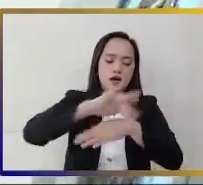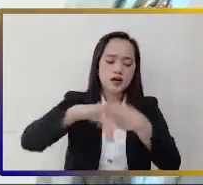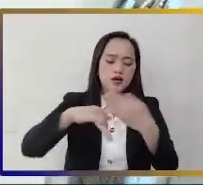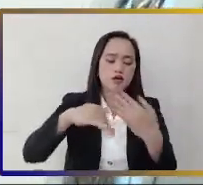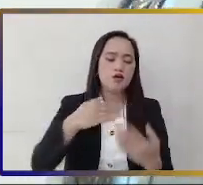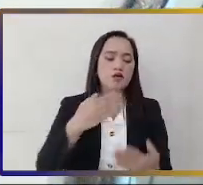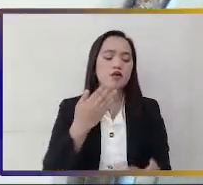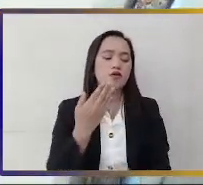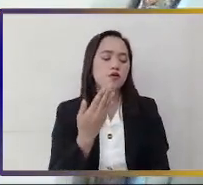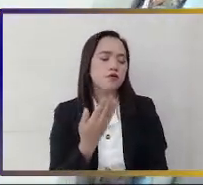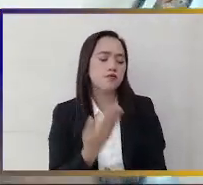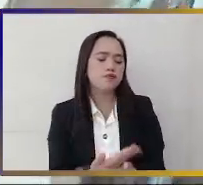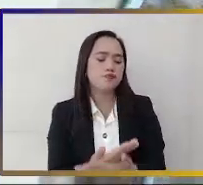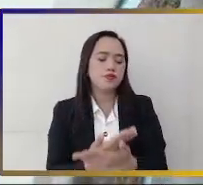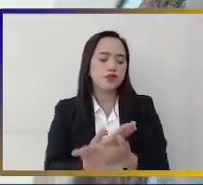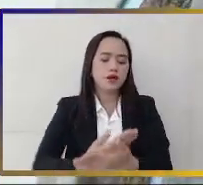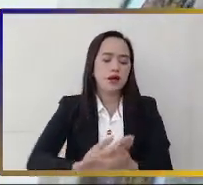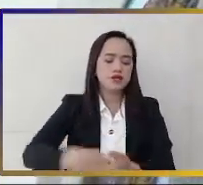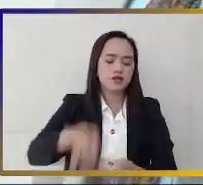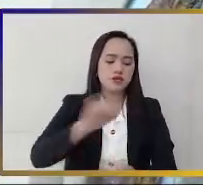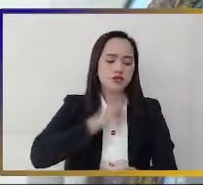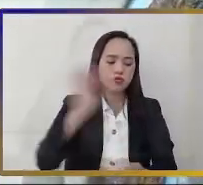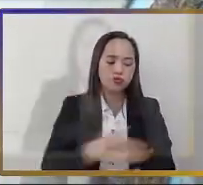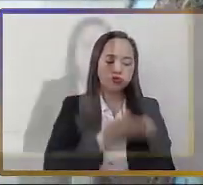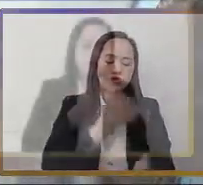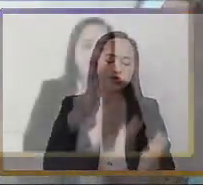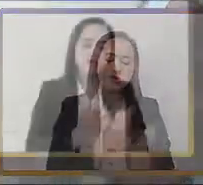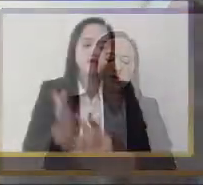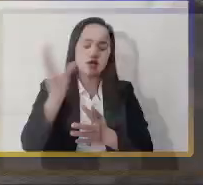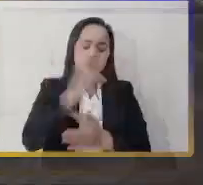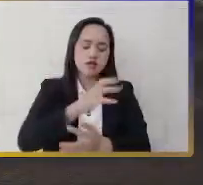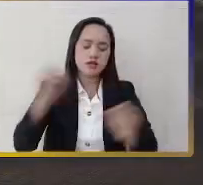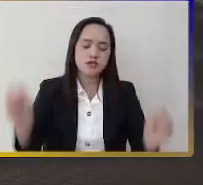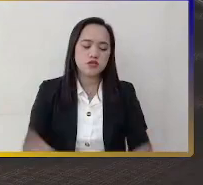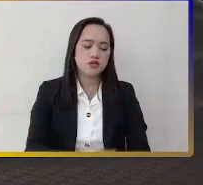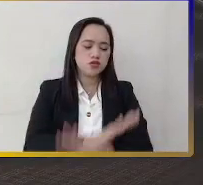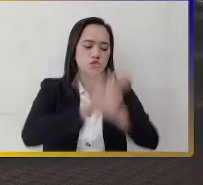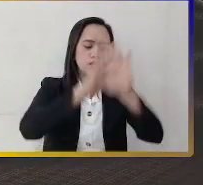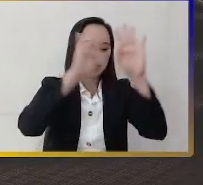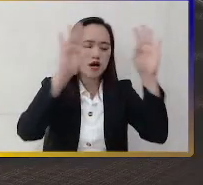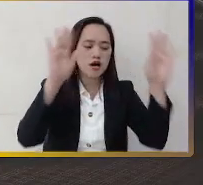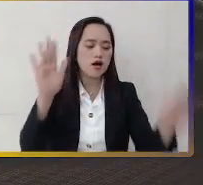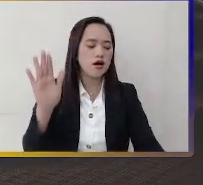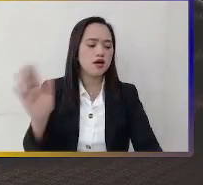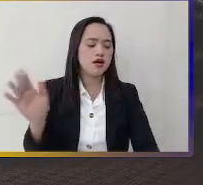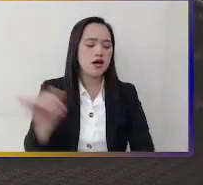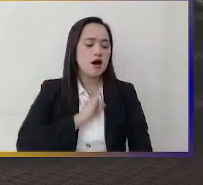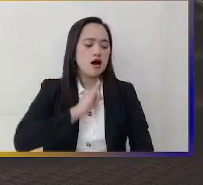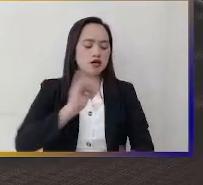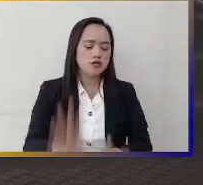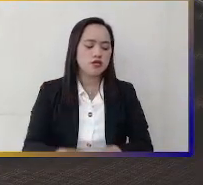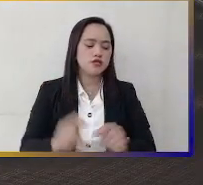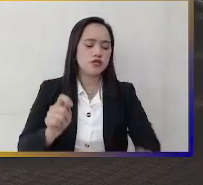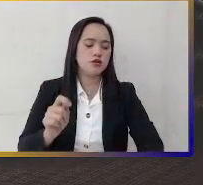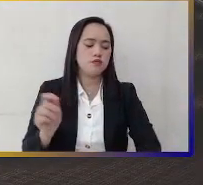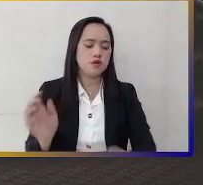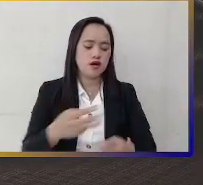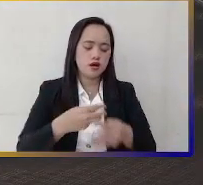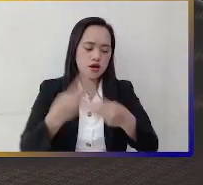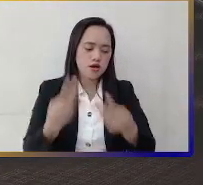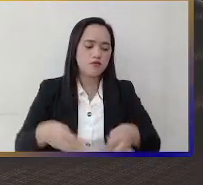planned it all. I sing through the shade and the sunshine. I trust